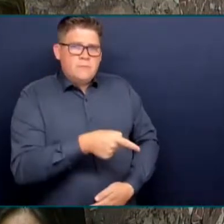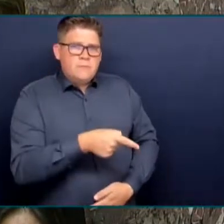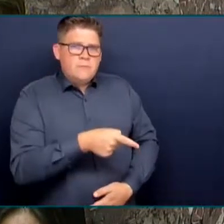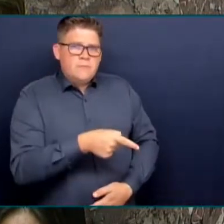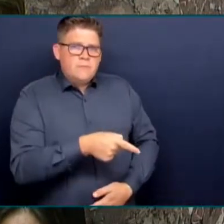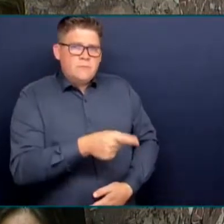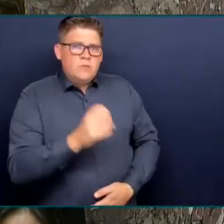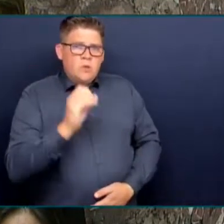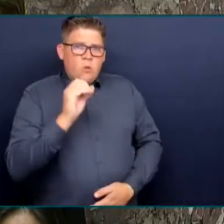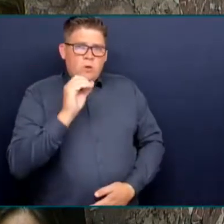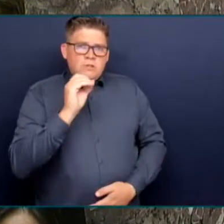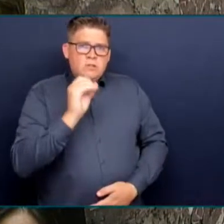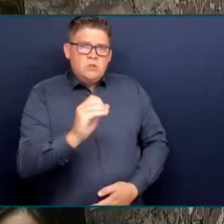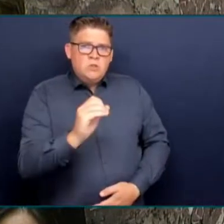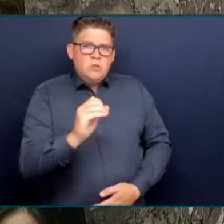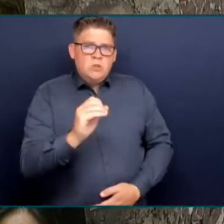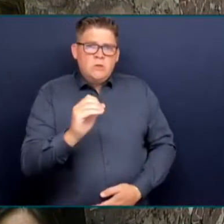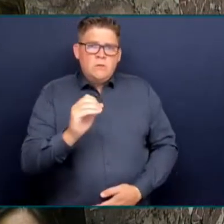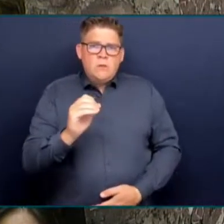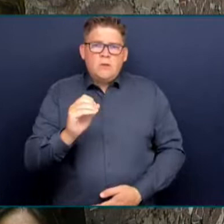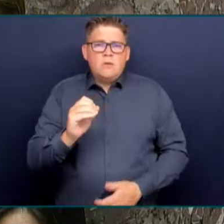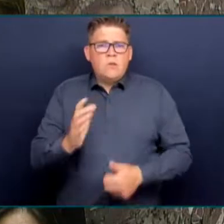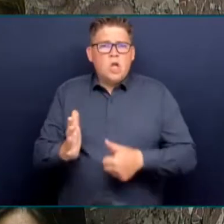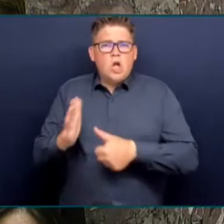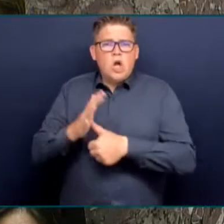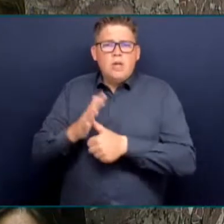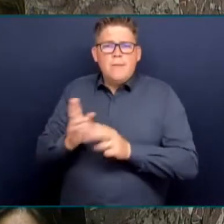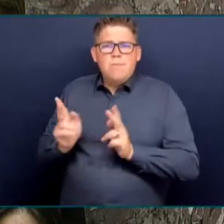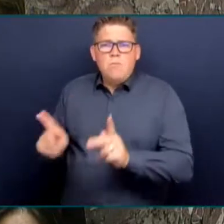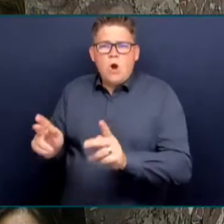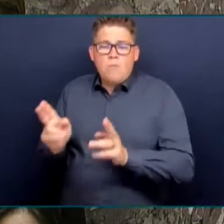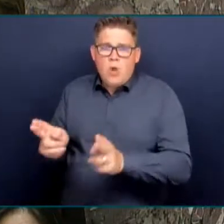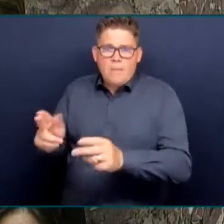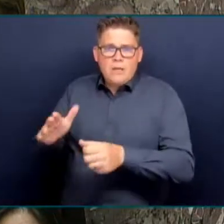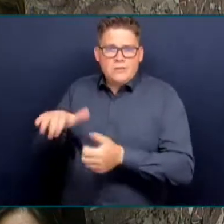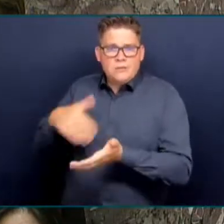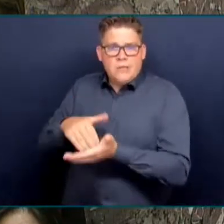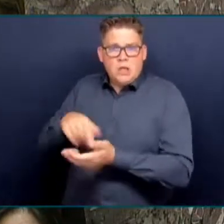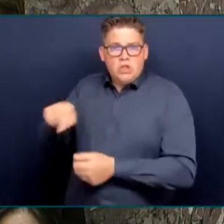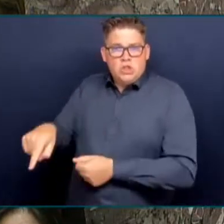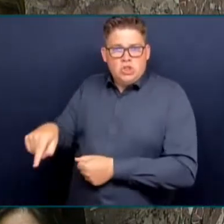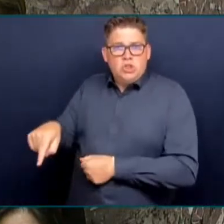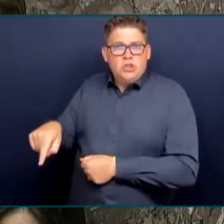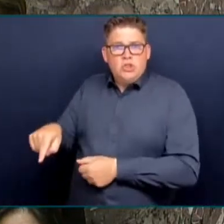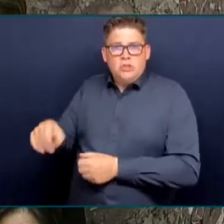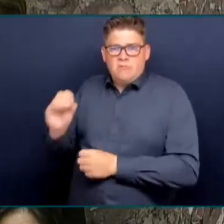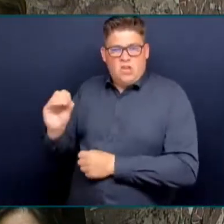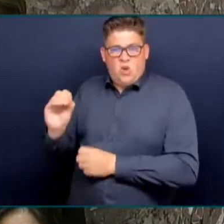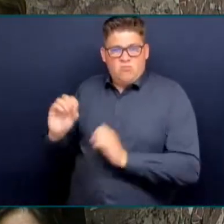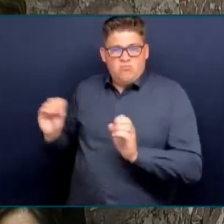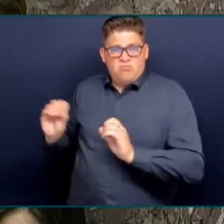29, who serve 1.4 million people, who have, Honourable Speaker,